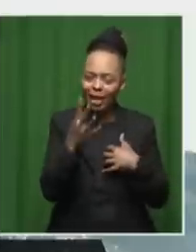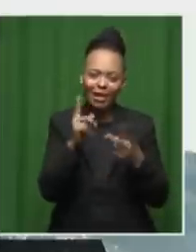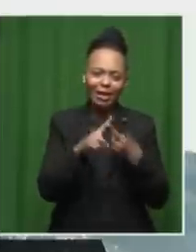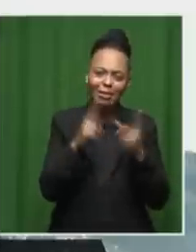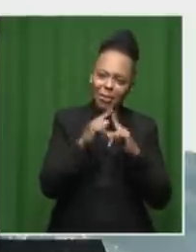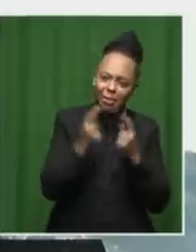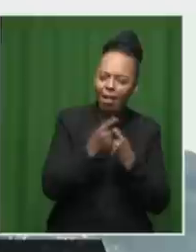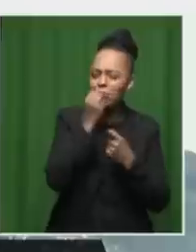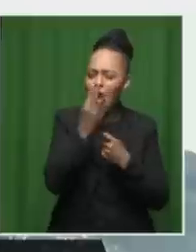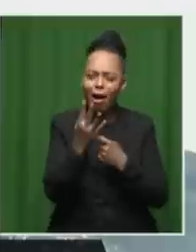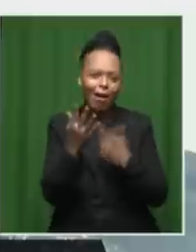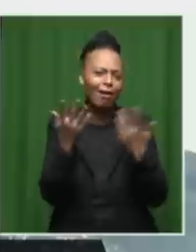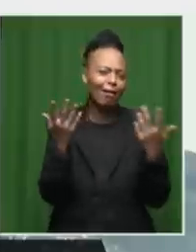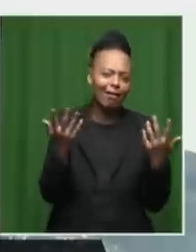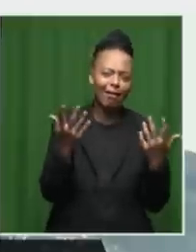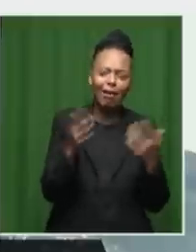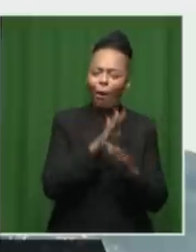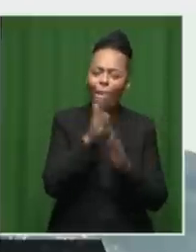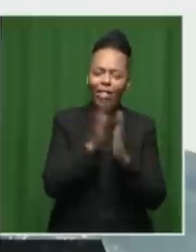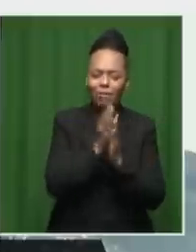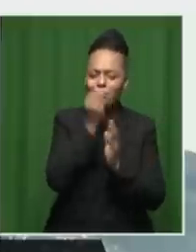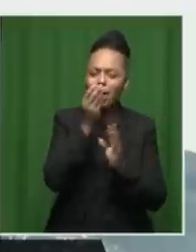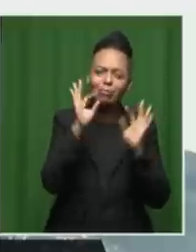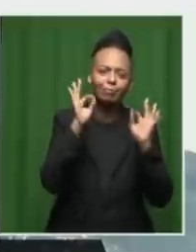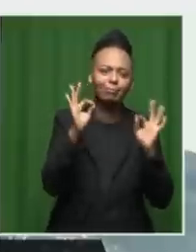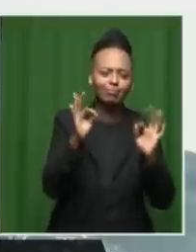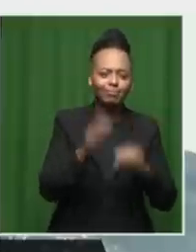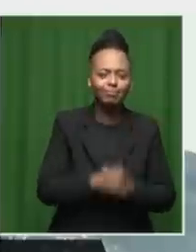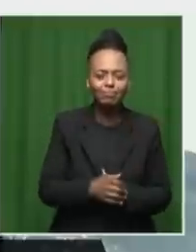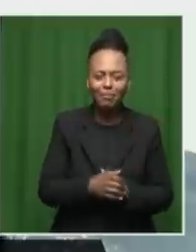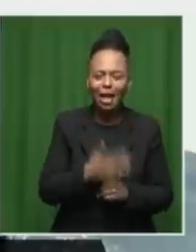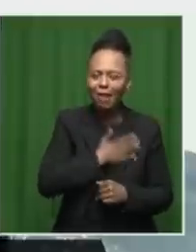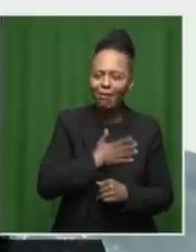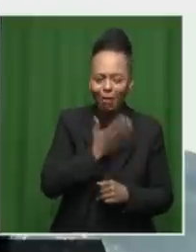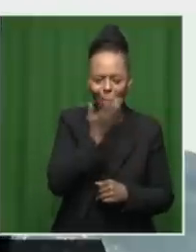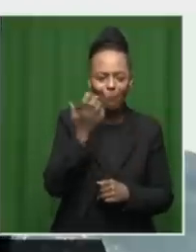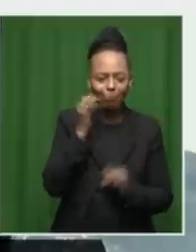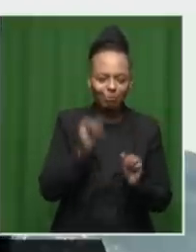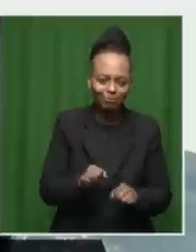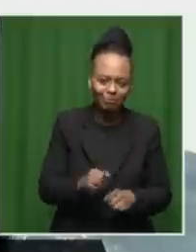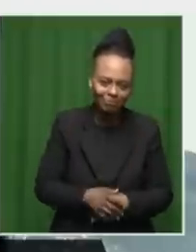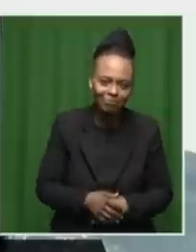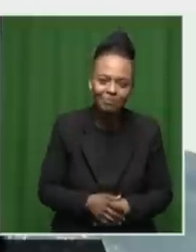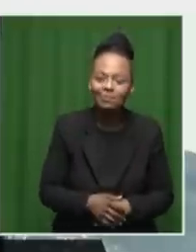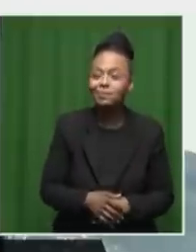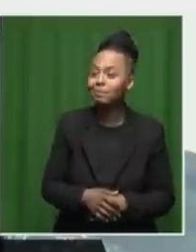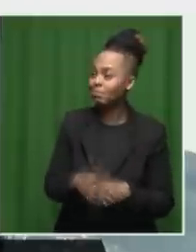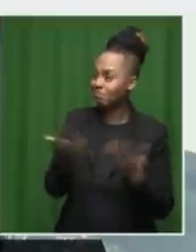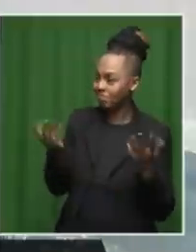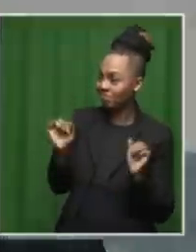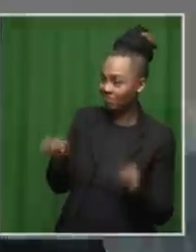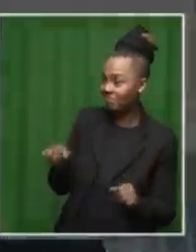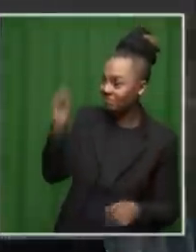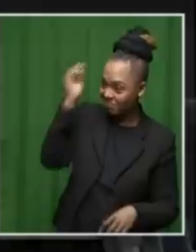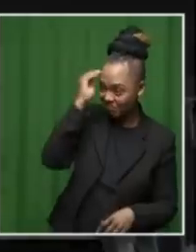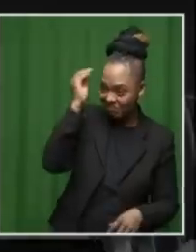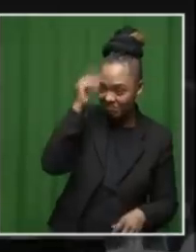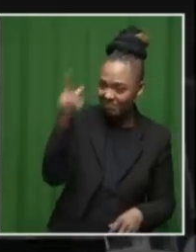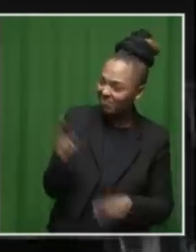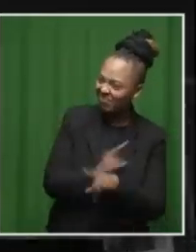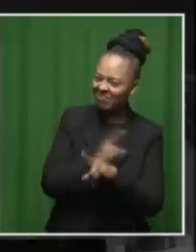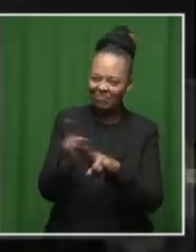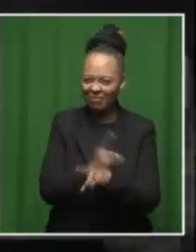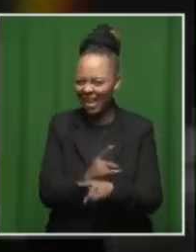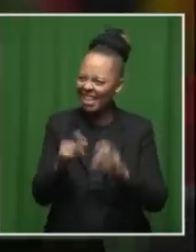And you can't ask for a better World Cup than a home World Cup. Indeed. You know, you talk about some